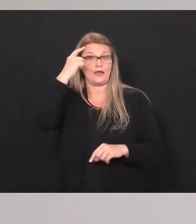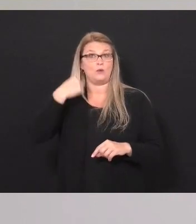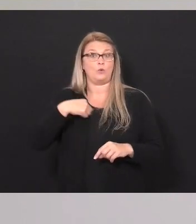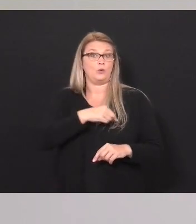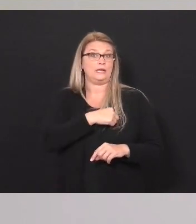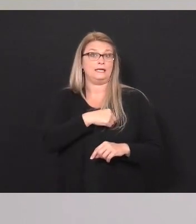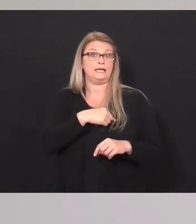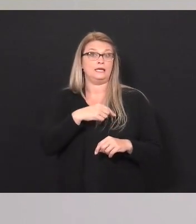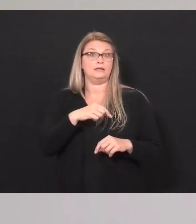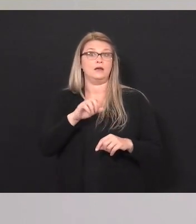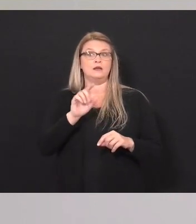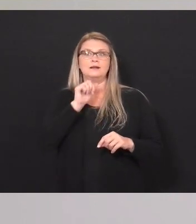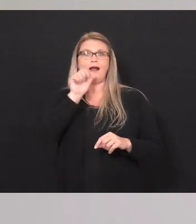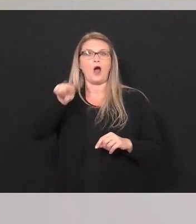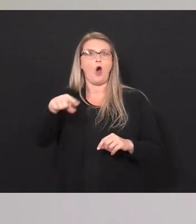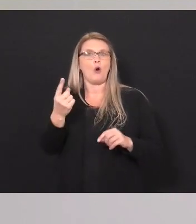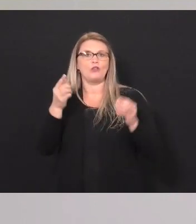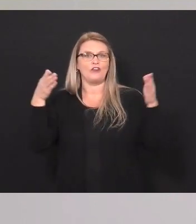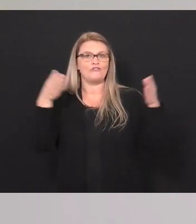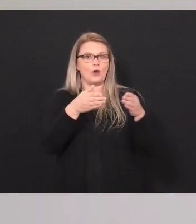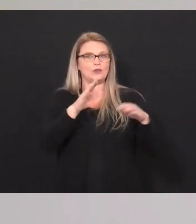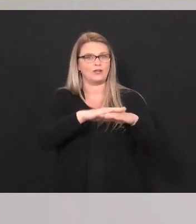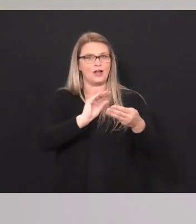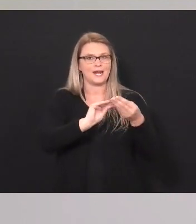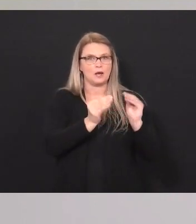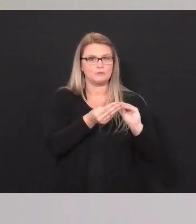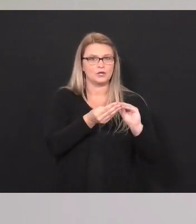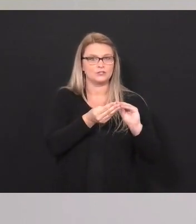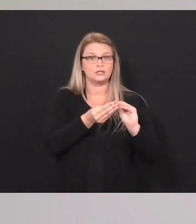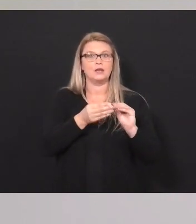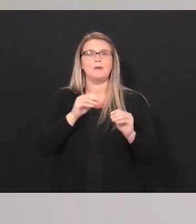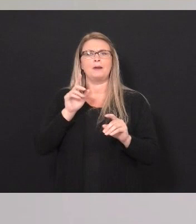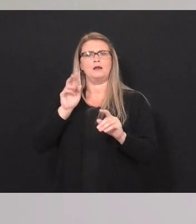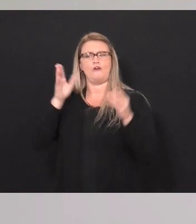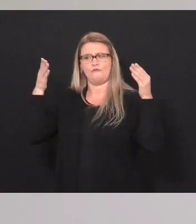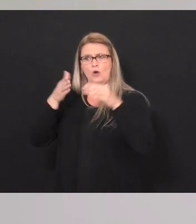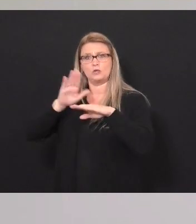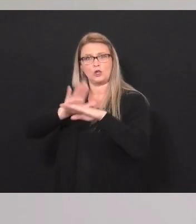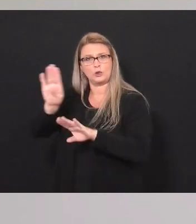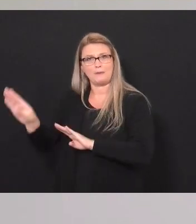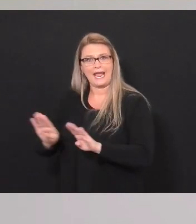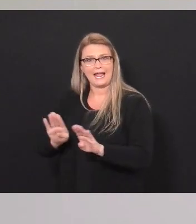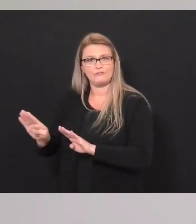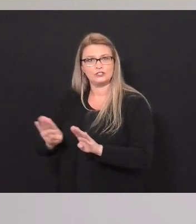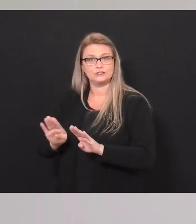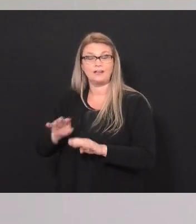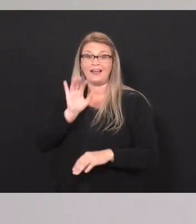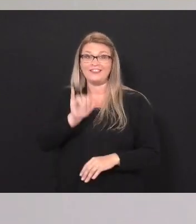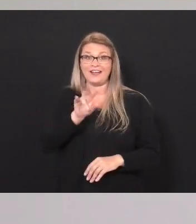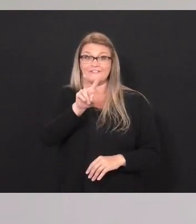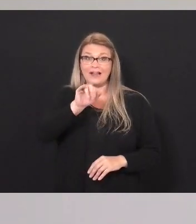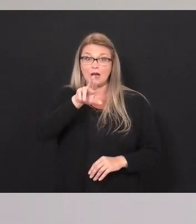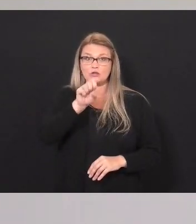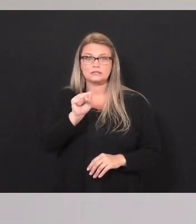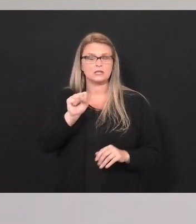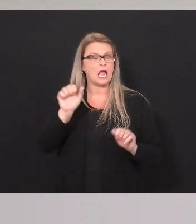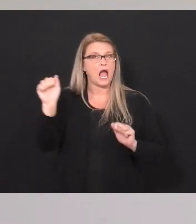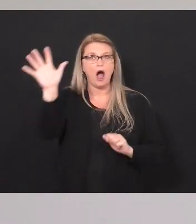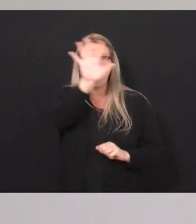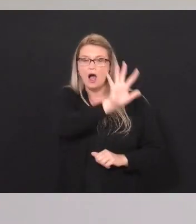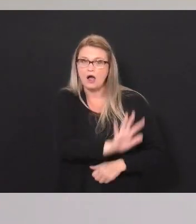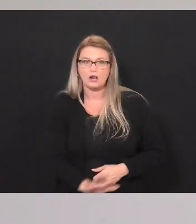don't focus on the numbers to the exclusion of the behaviors that we're talking about, because we do know that the virus is all around us, and that we